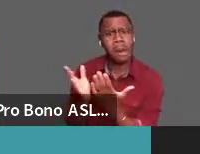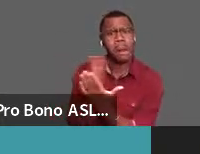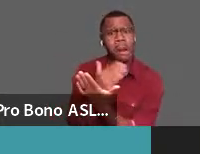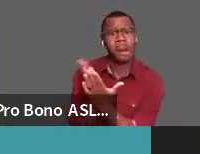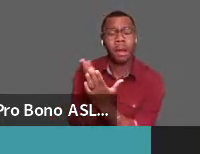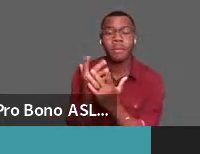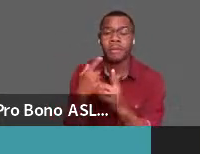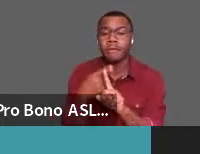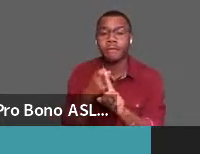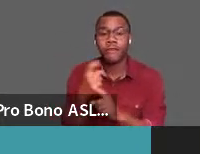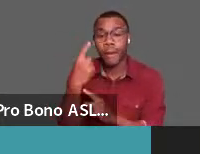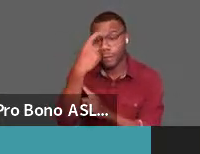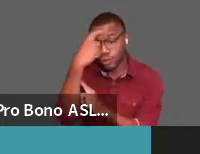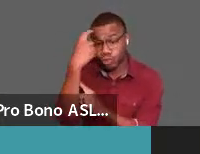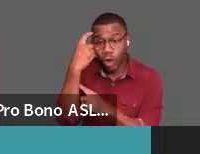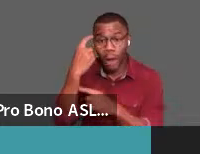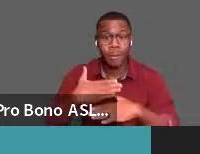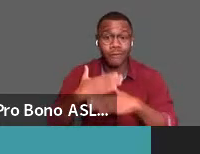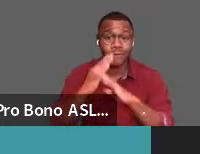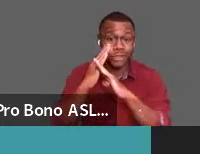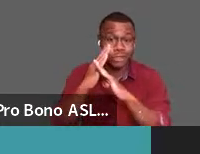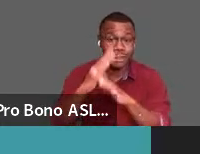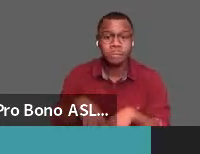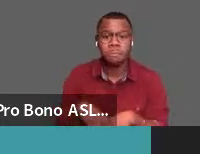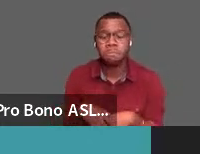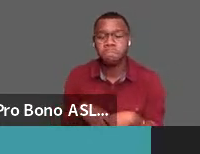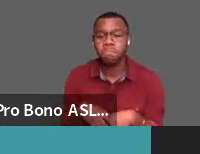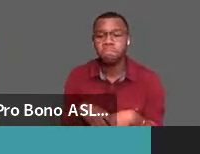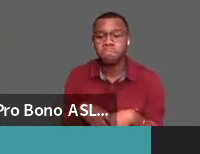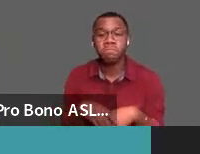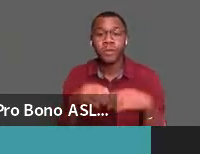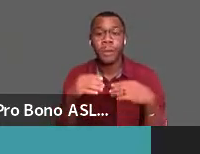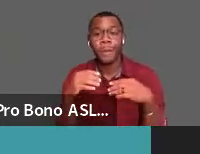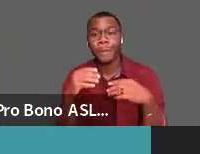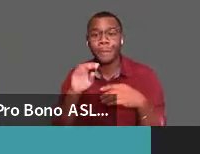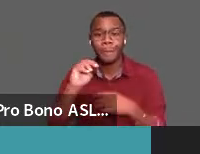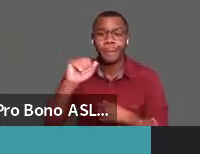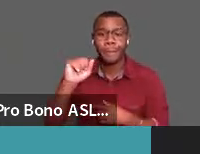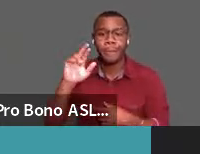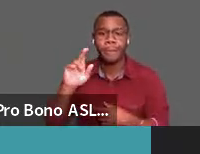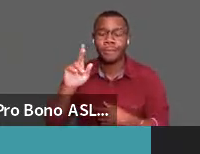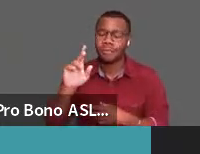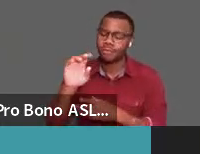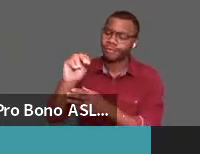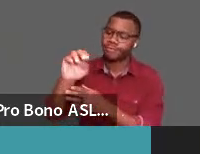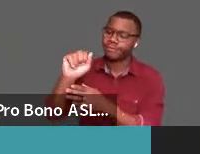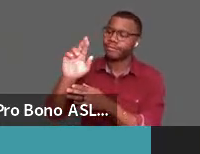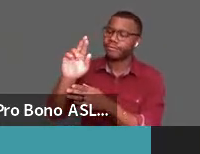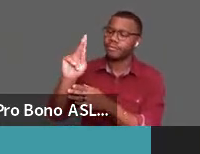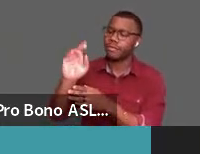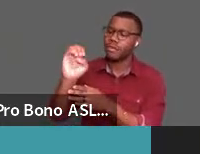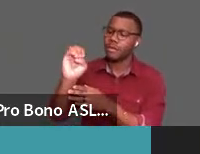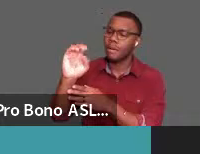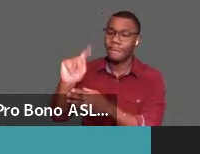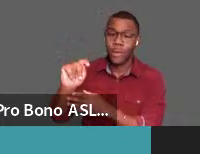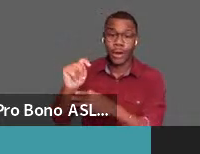trauma prevention to market match for individuals who may need help getting groceries and